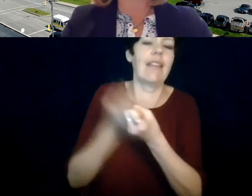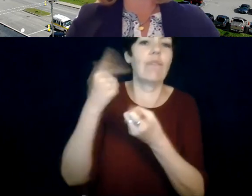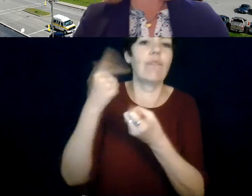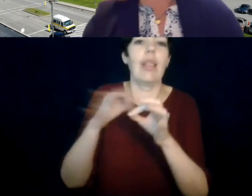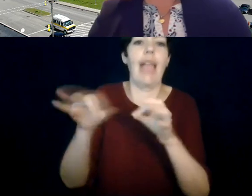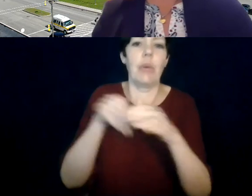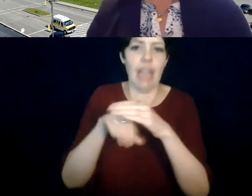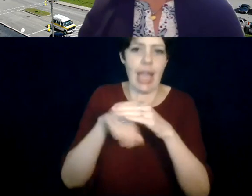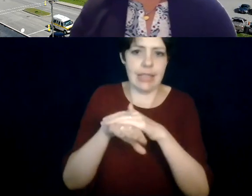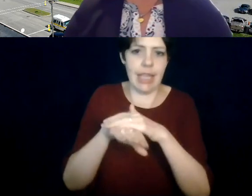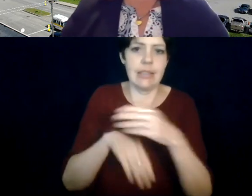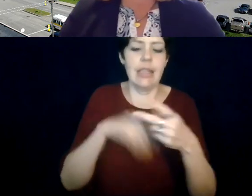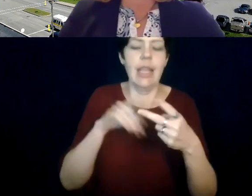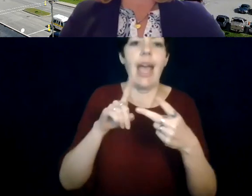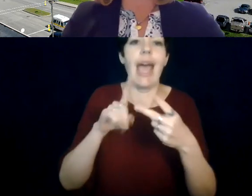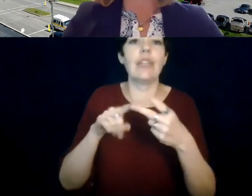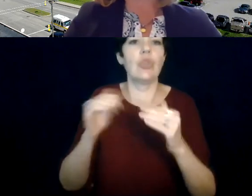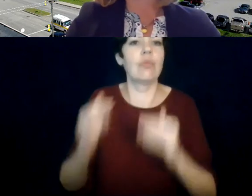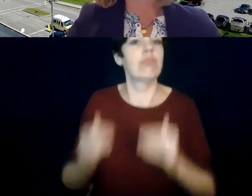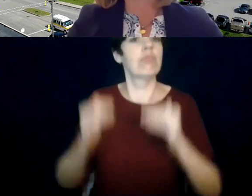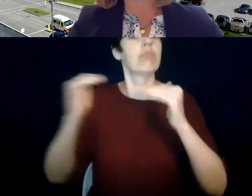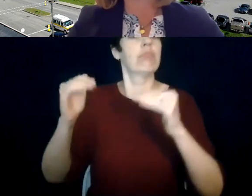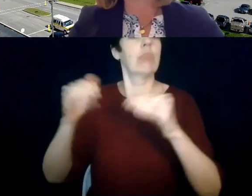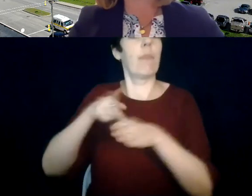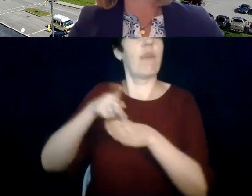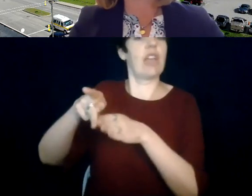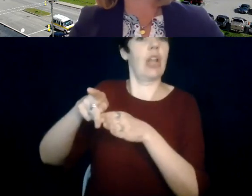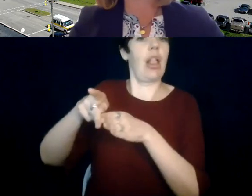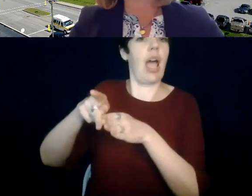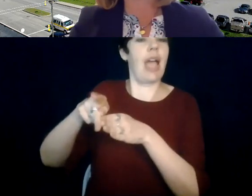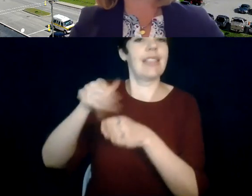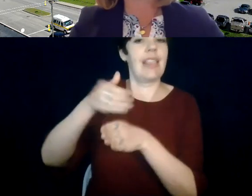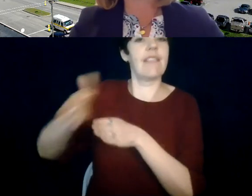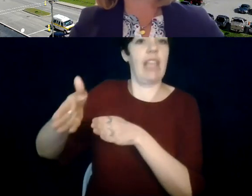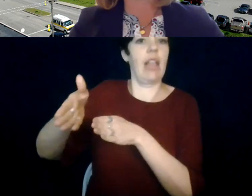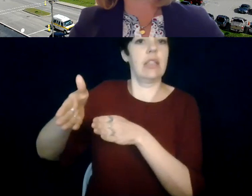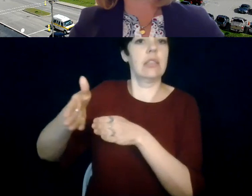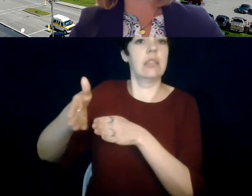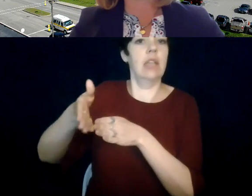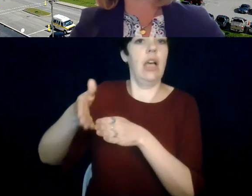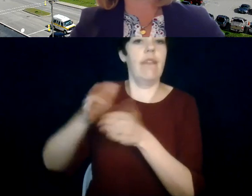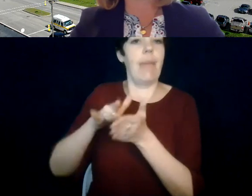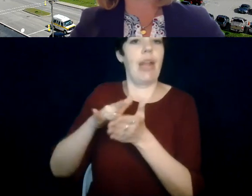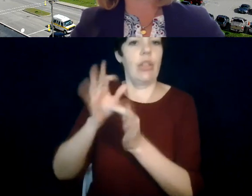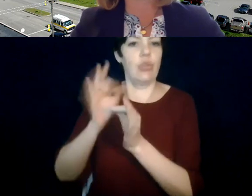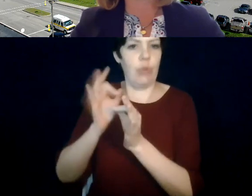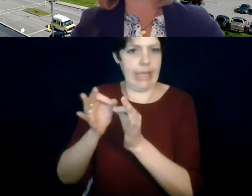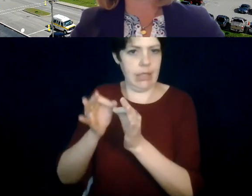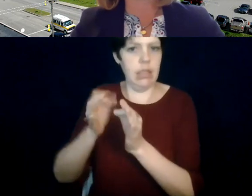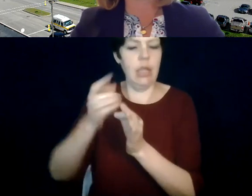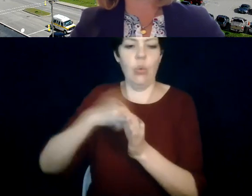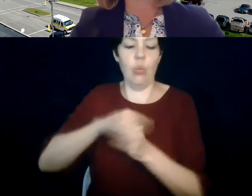and to professionalize the field of medical interpretation that we all appreciate and try to improve every